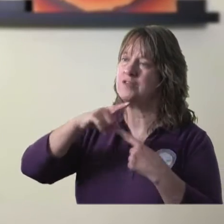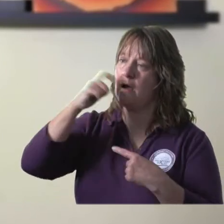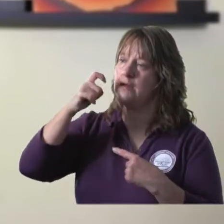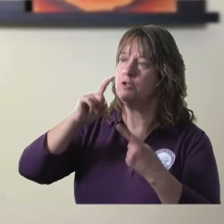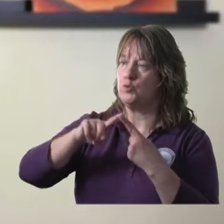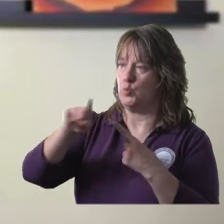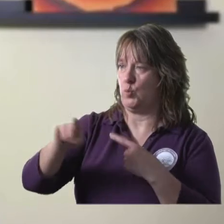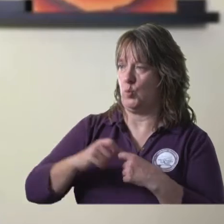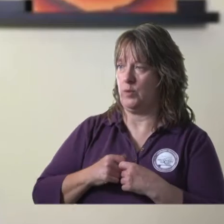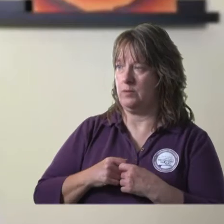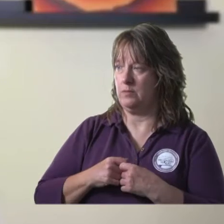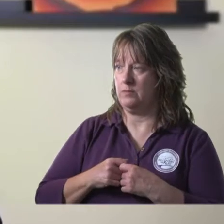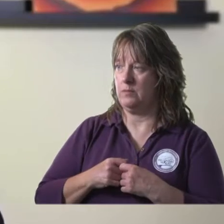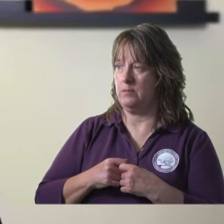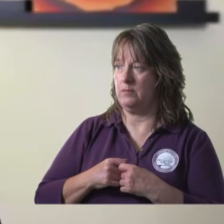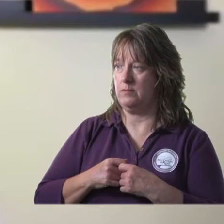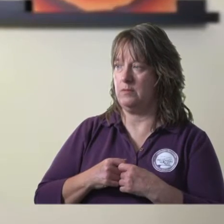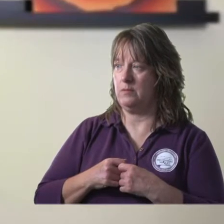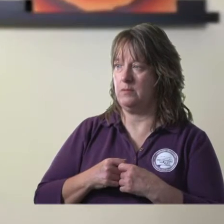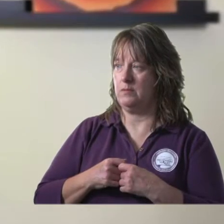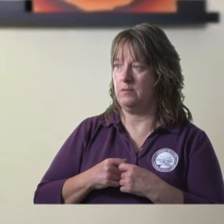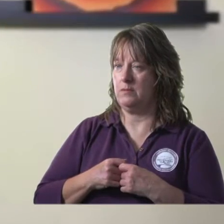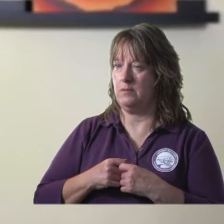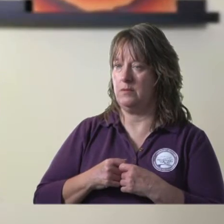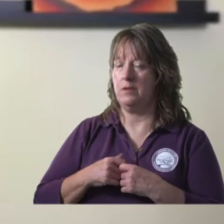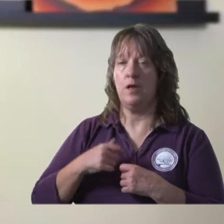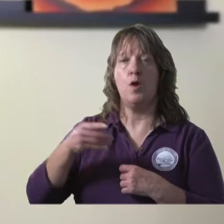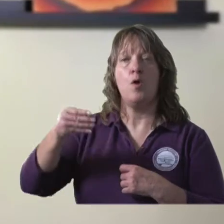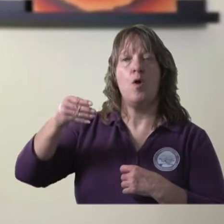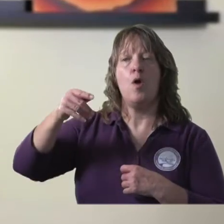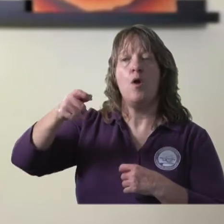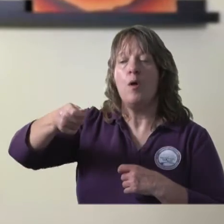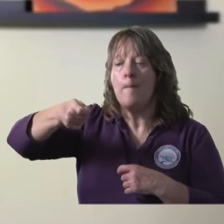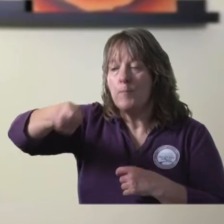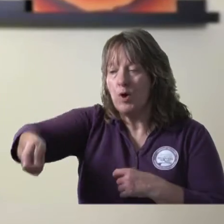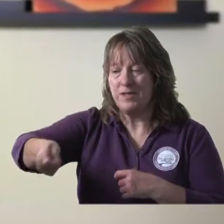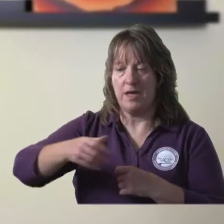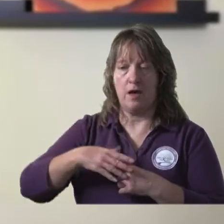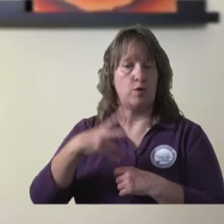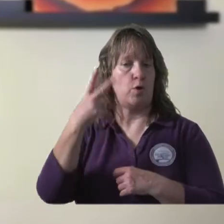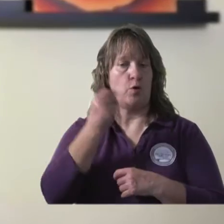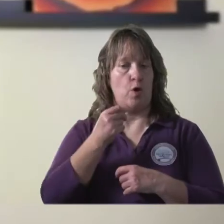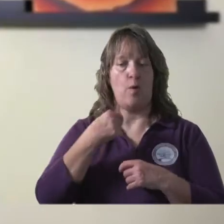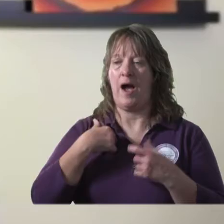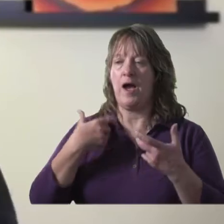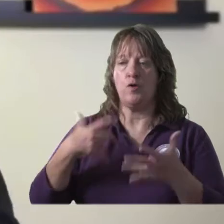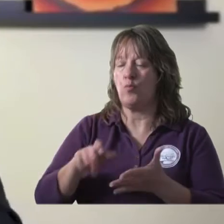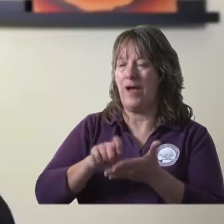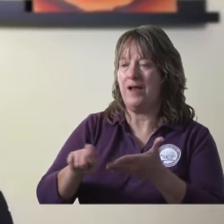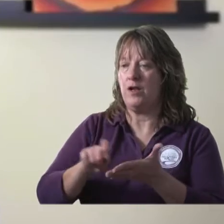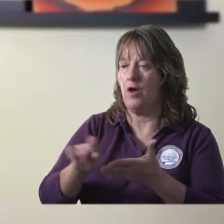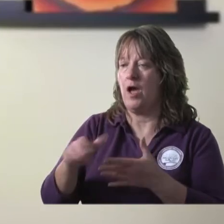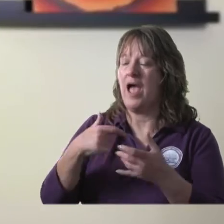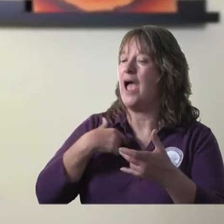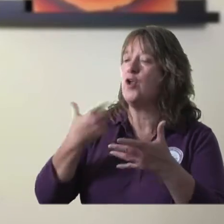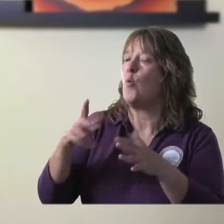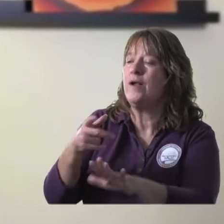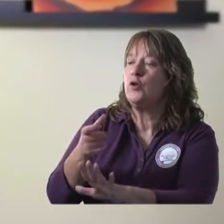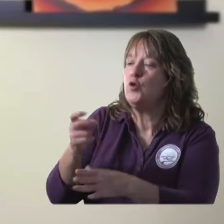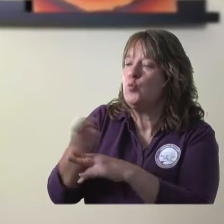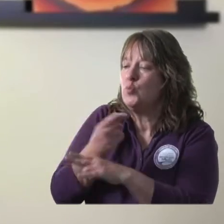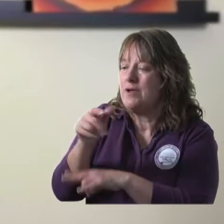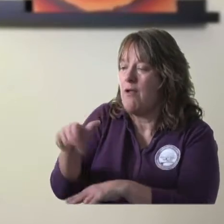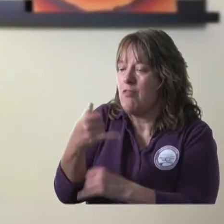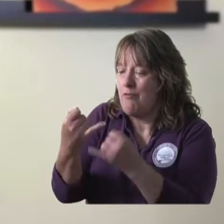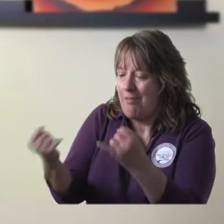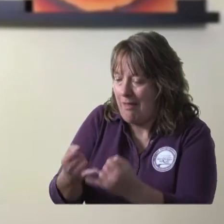you. Said, put the straw down. No, I don't want to write another line. Excuse me, I don't want to take another